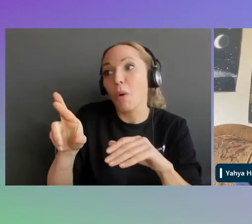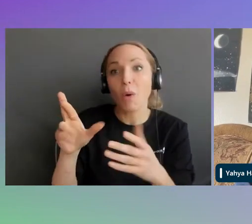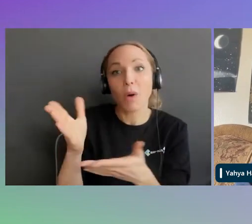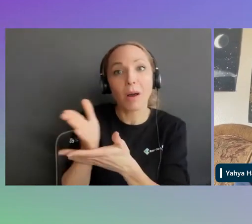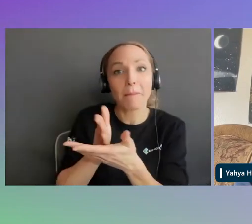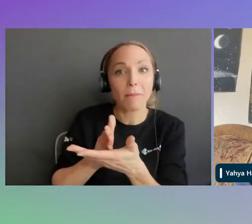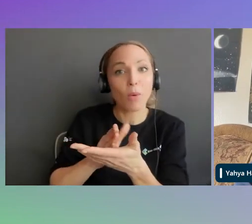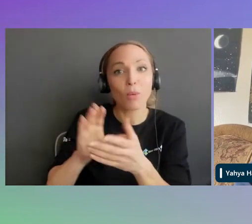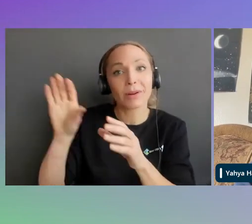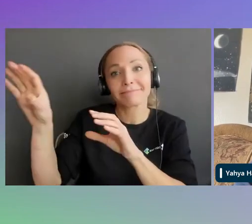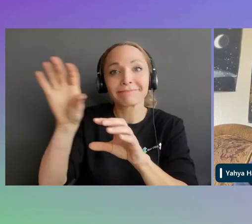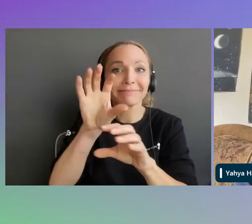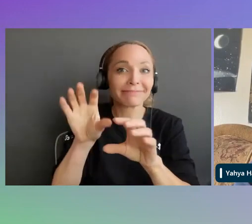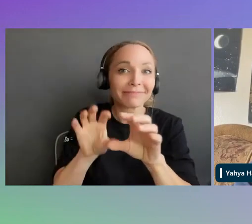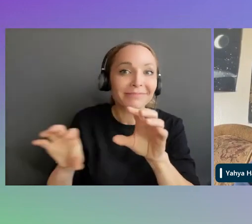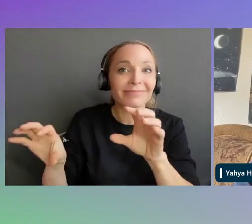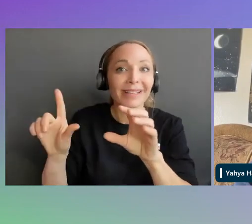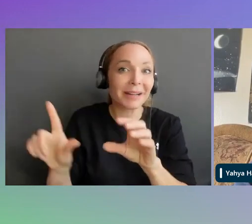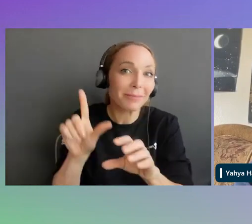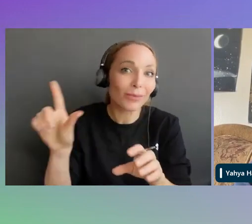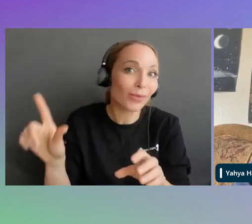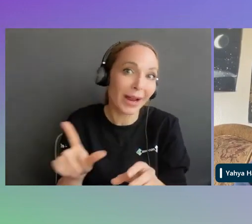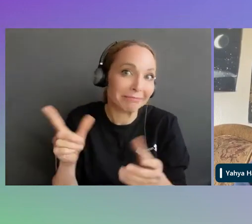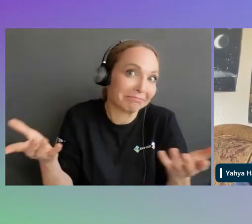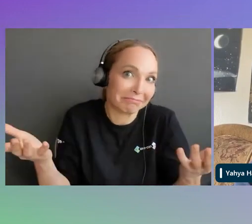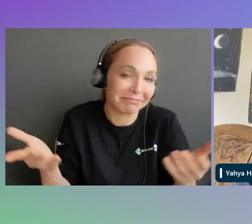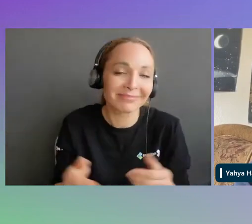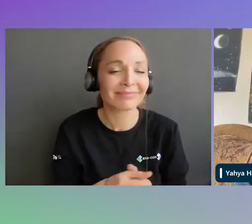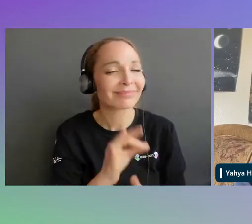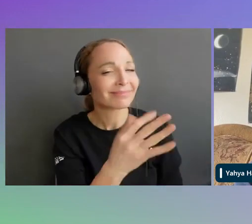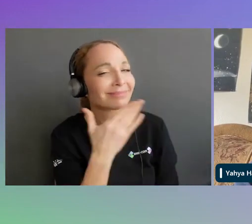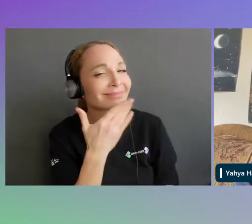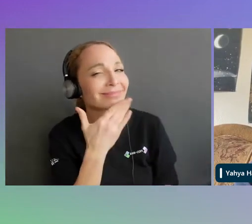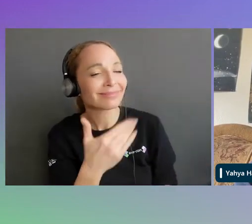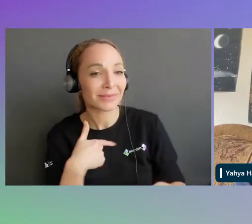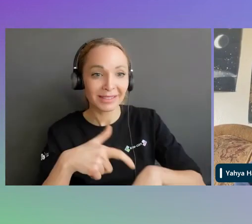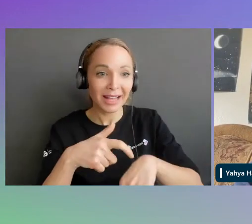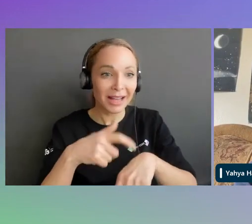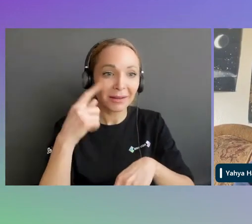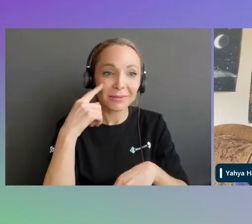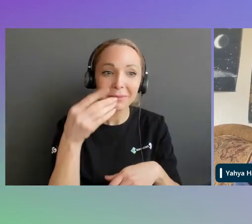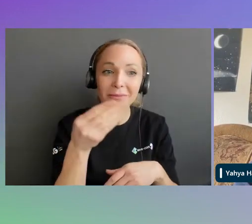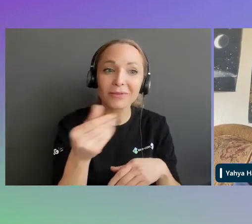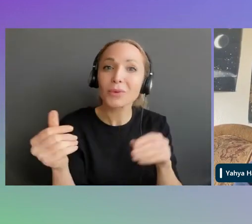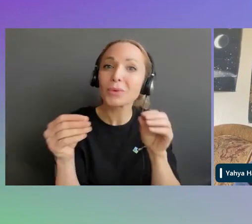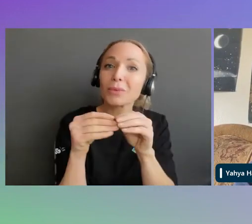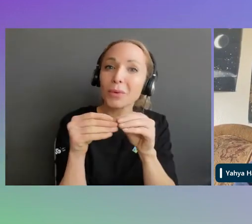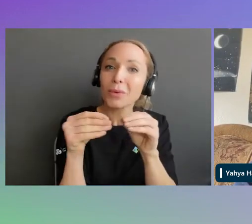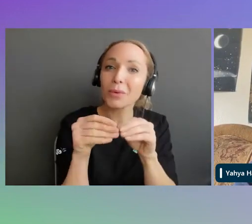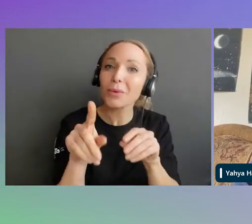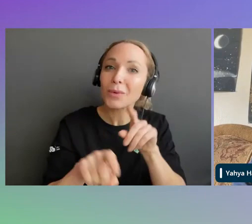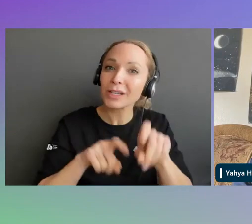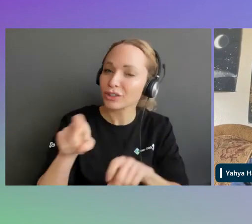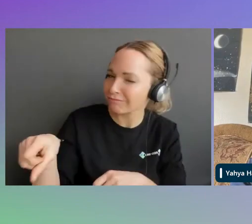thank you. I think we have time for a couple more questions. Yeah.